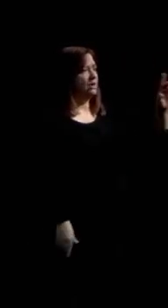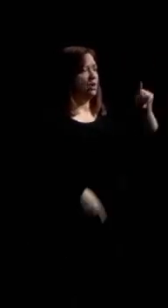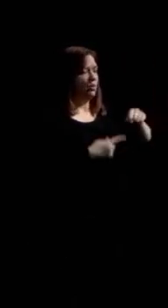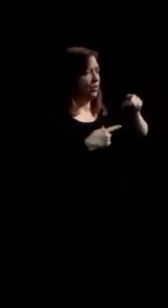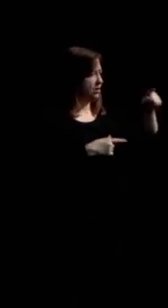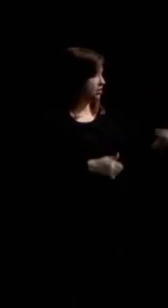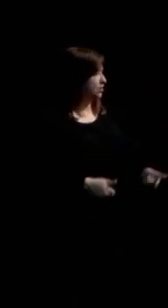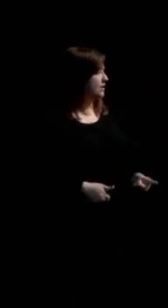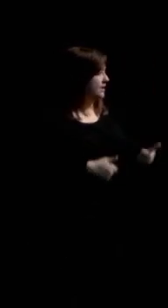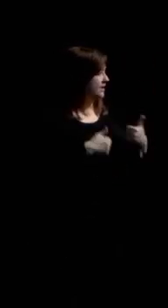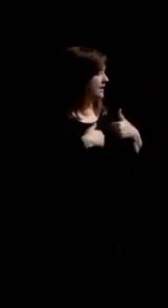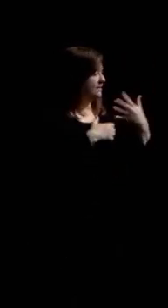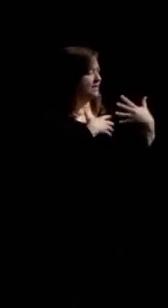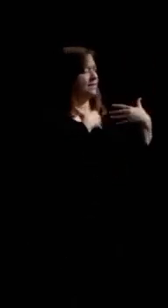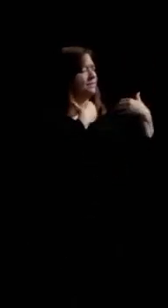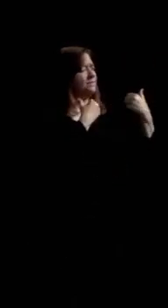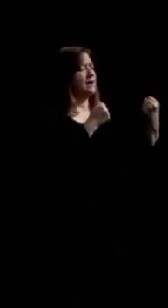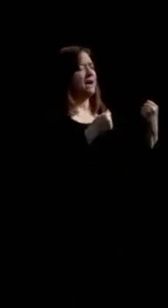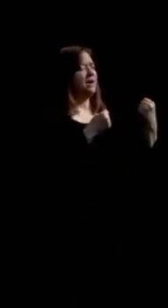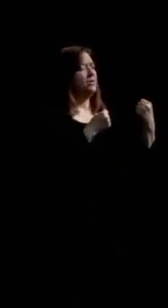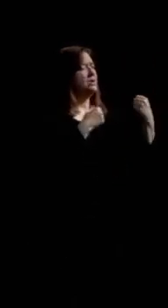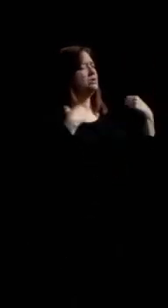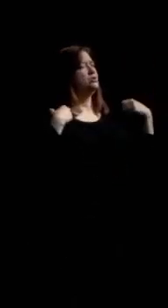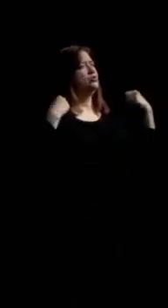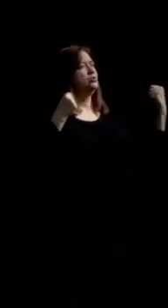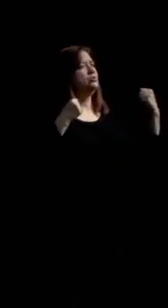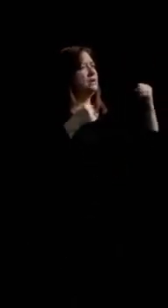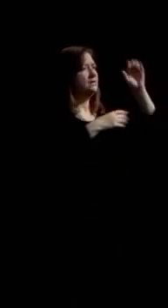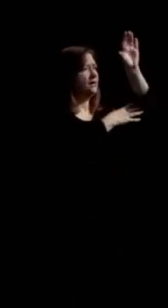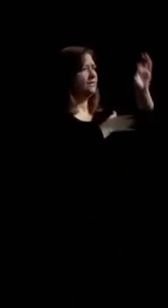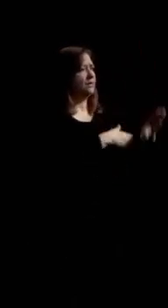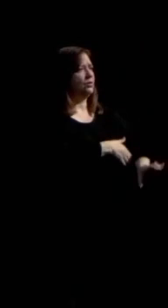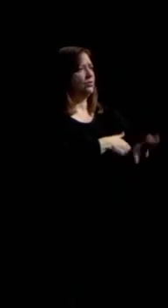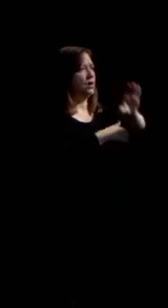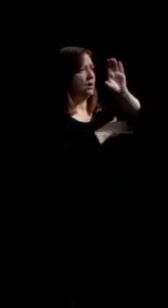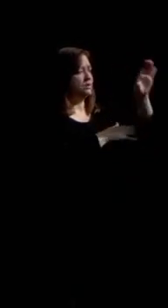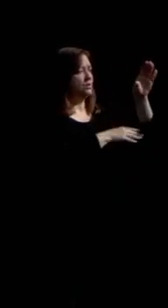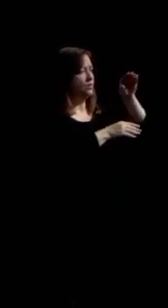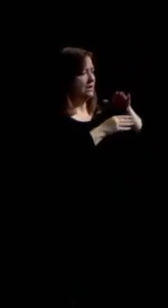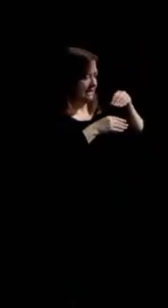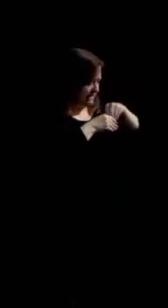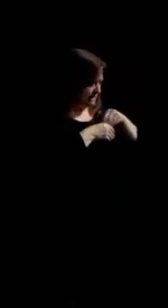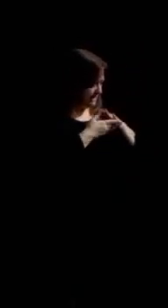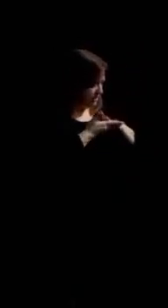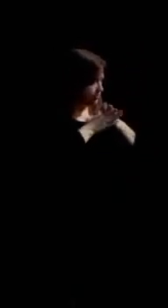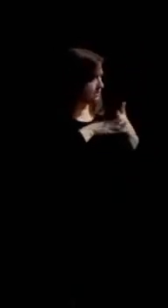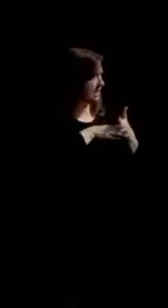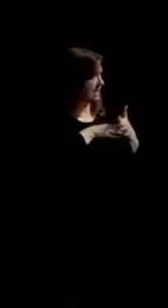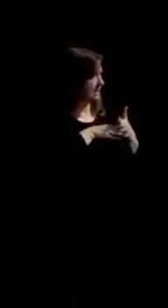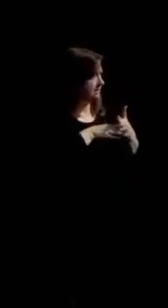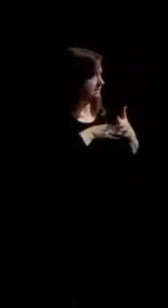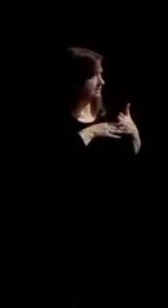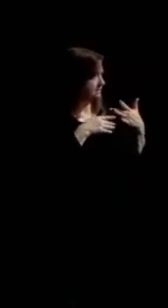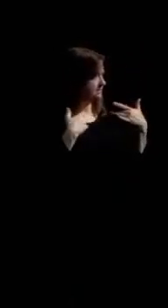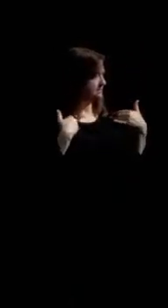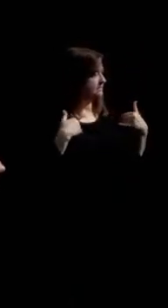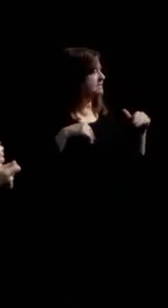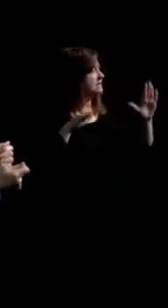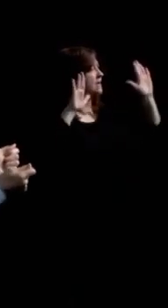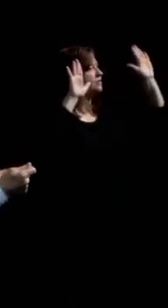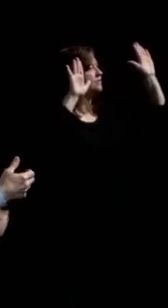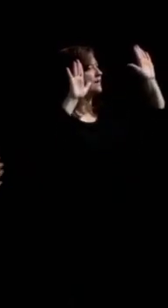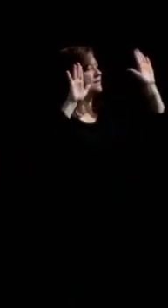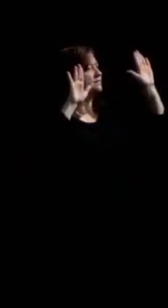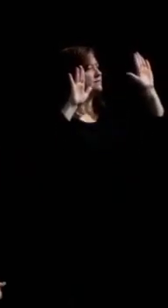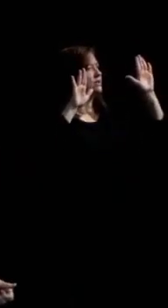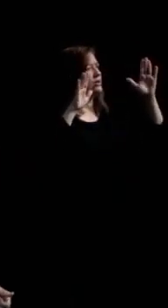you live in the power and the strength of the cross, when you die to yourself, you receive more strength and